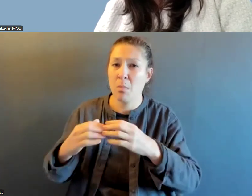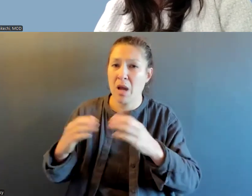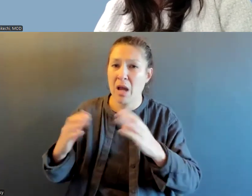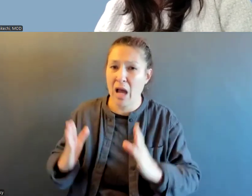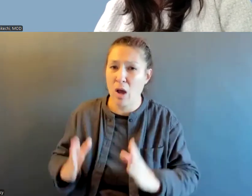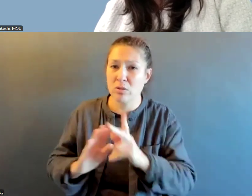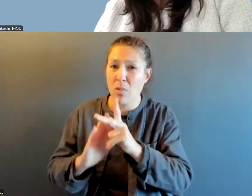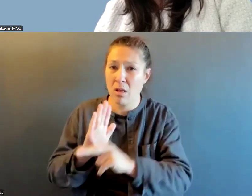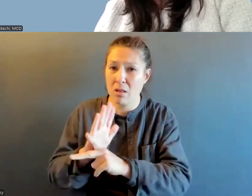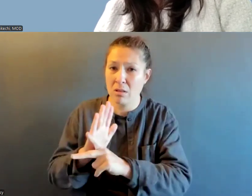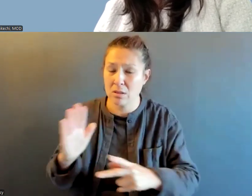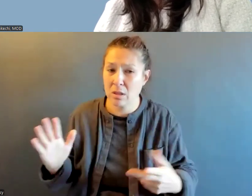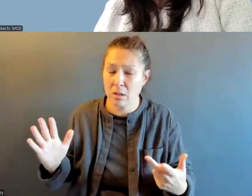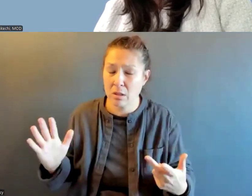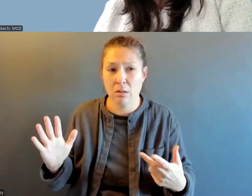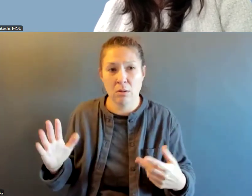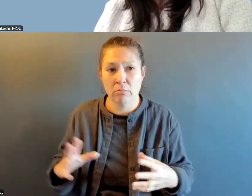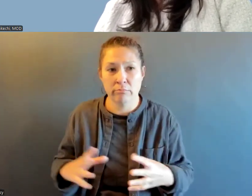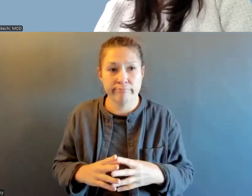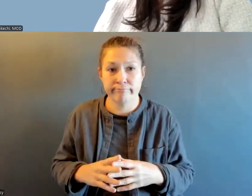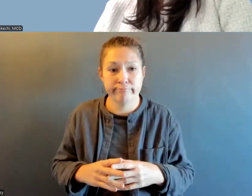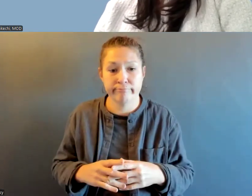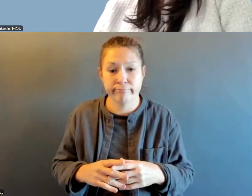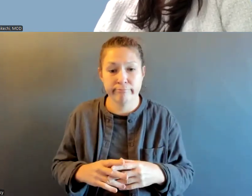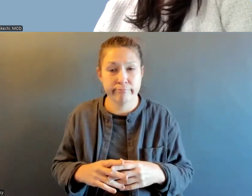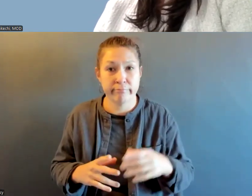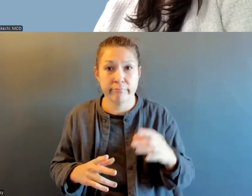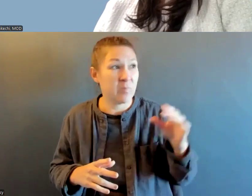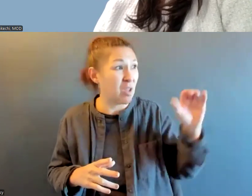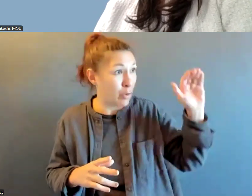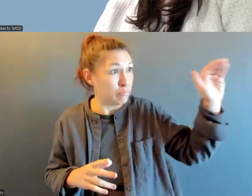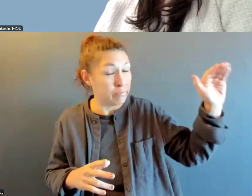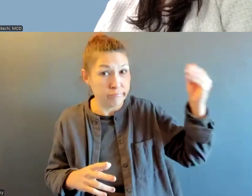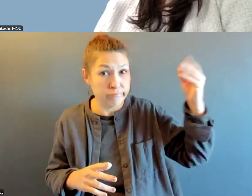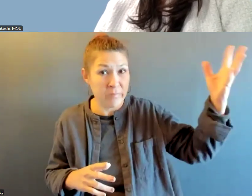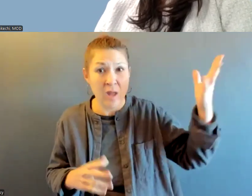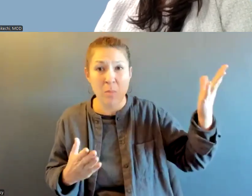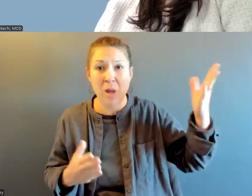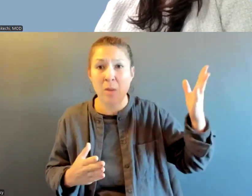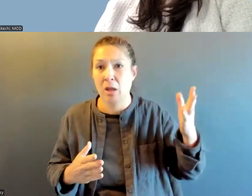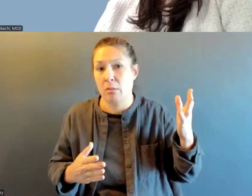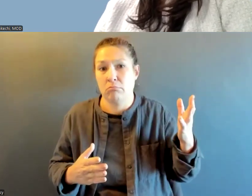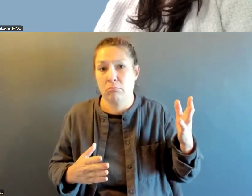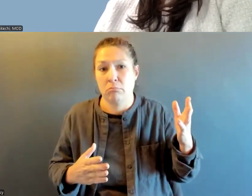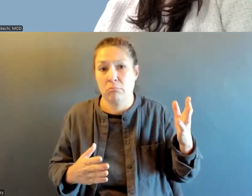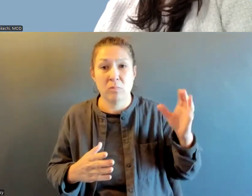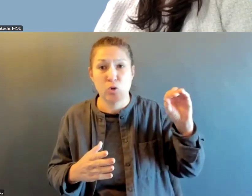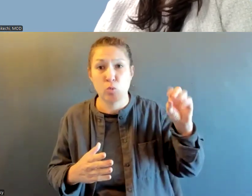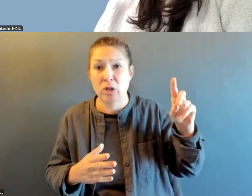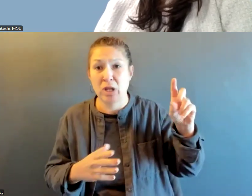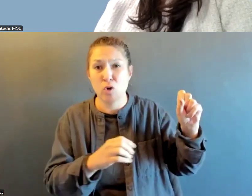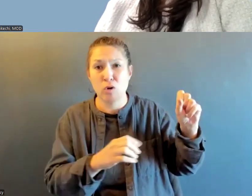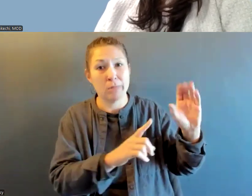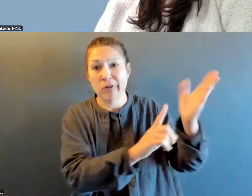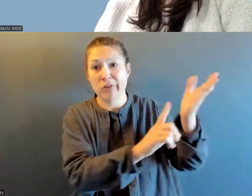and and if you're raising it up to your appointing authority, they might have some say or may have some sway to try to get that issue